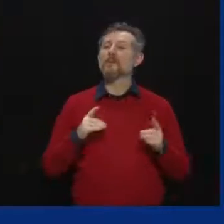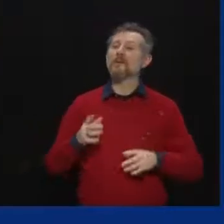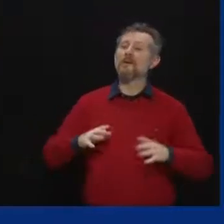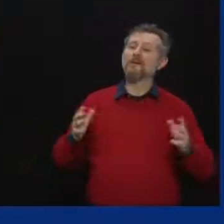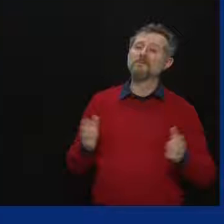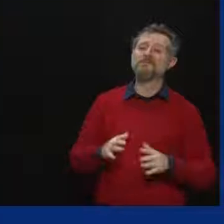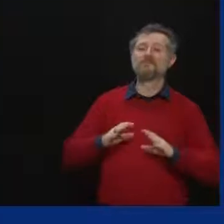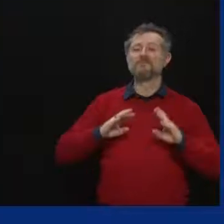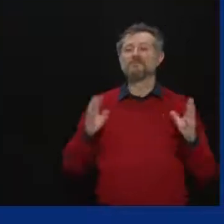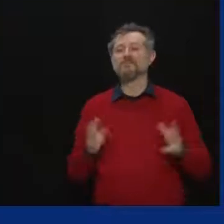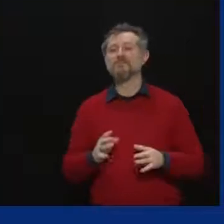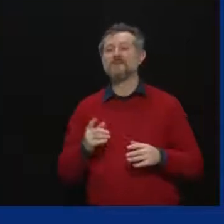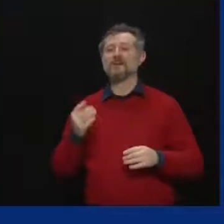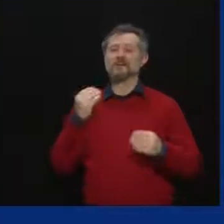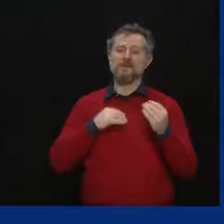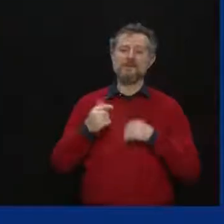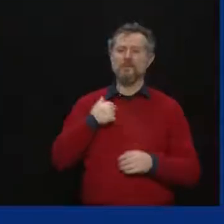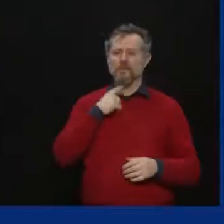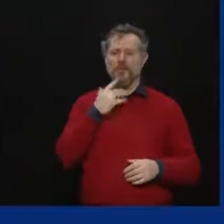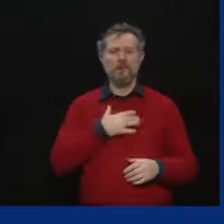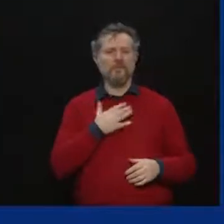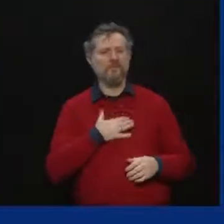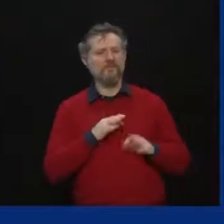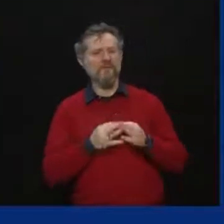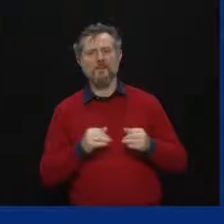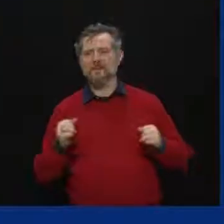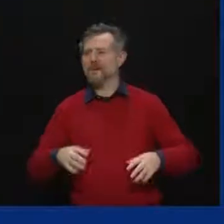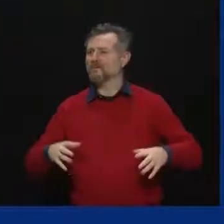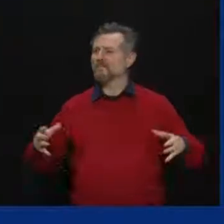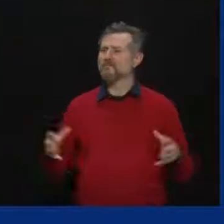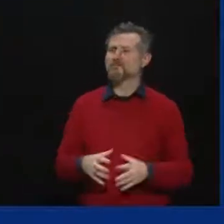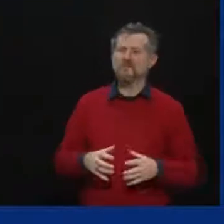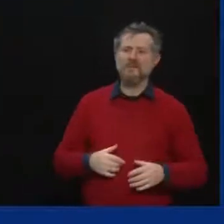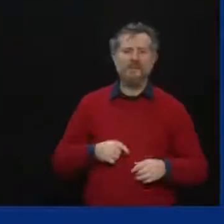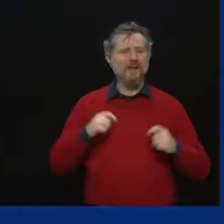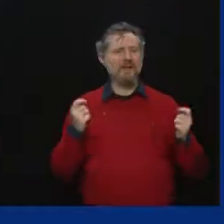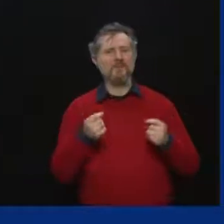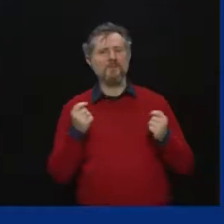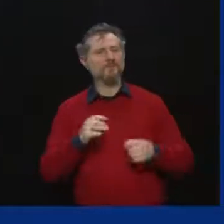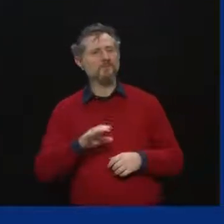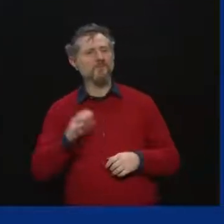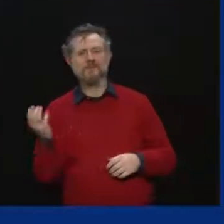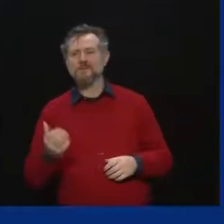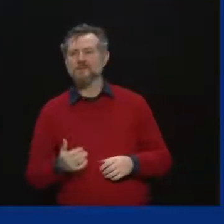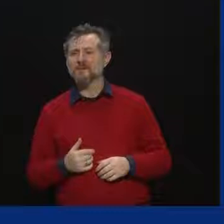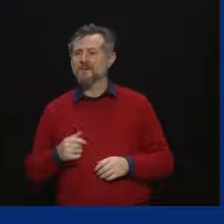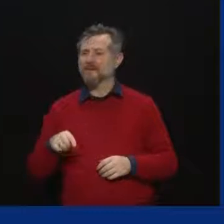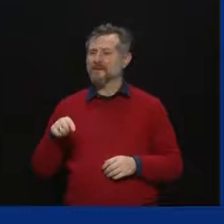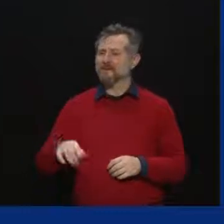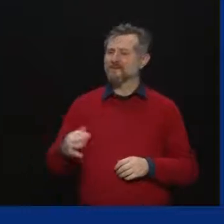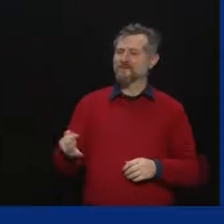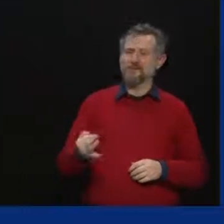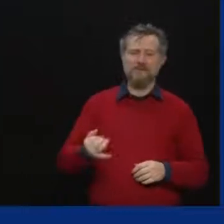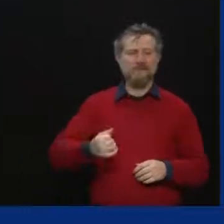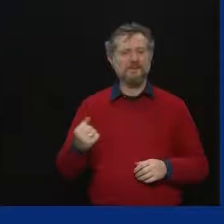of great joy, and I'm glad so many families will be able to get together to celebrate Christmas in a couple days, Christmas Eve, New